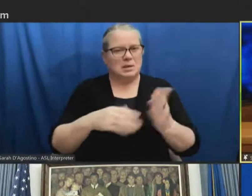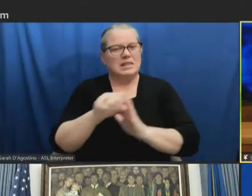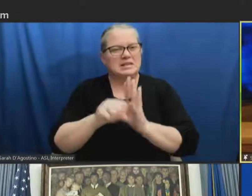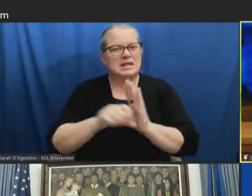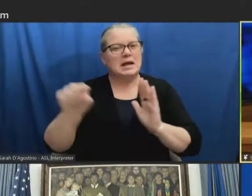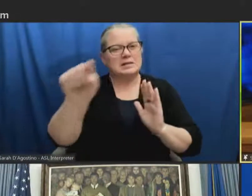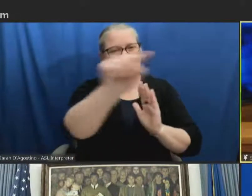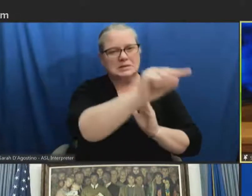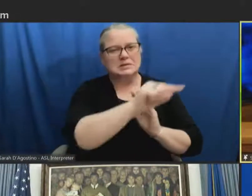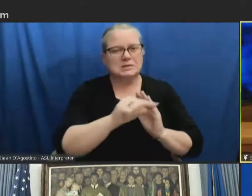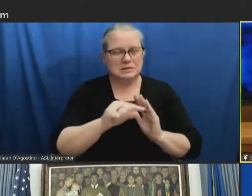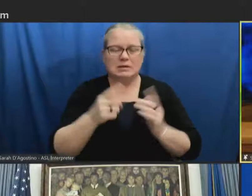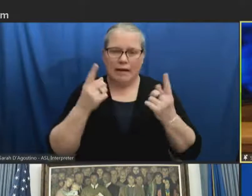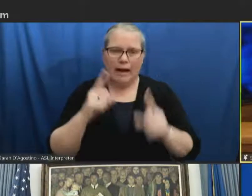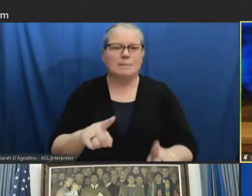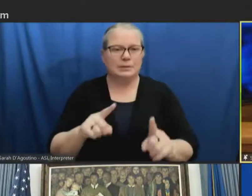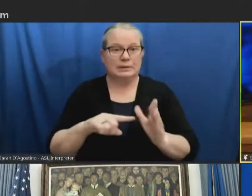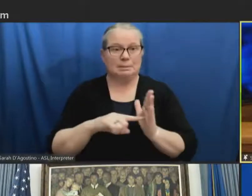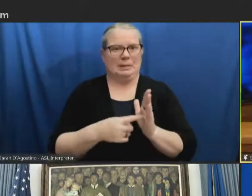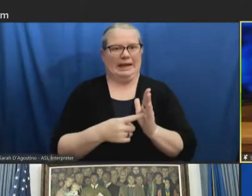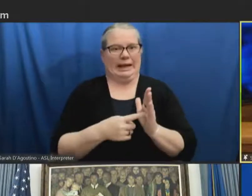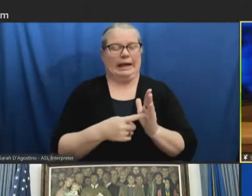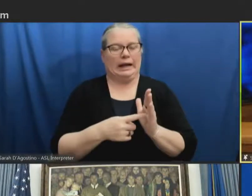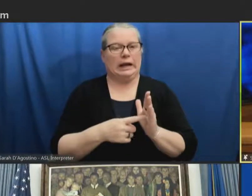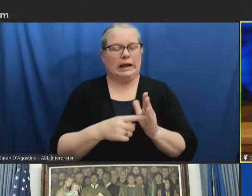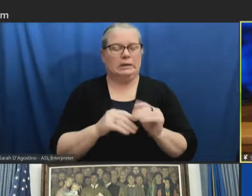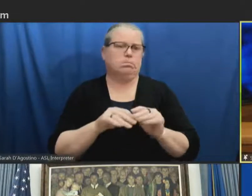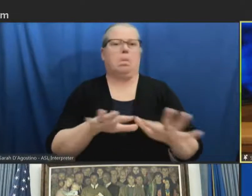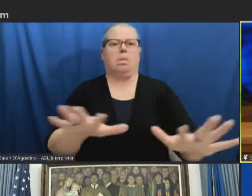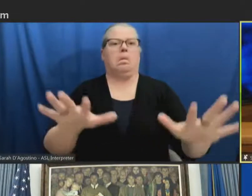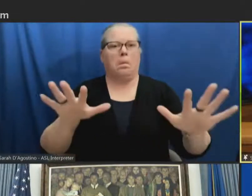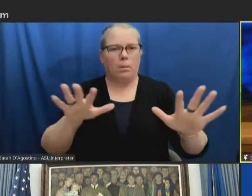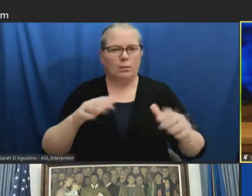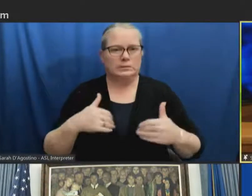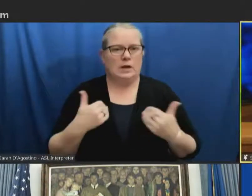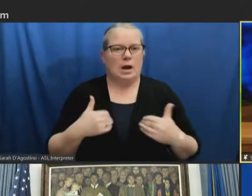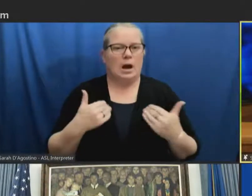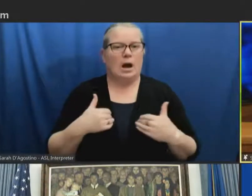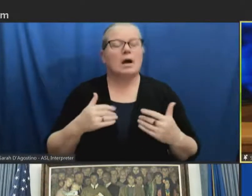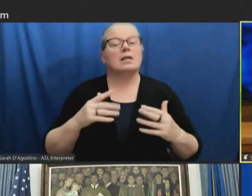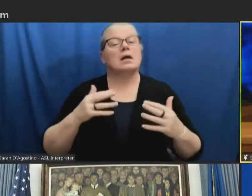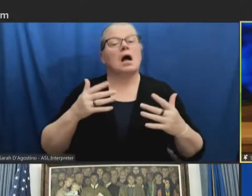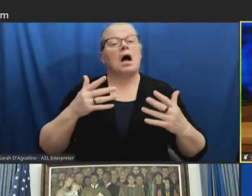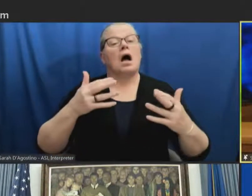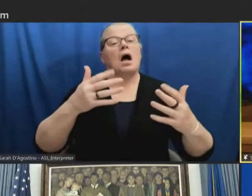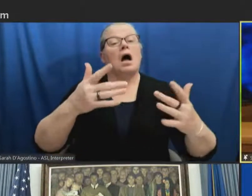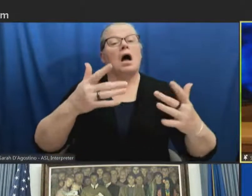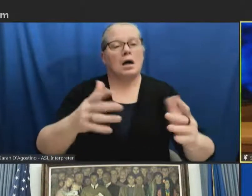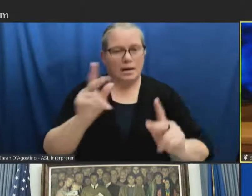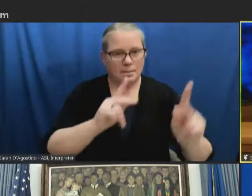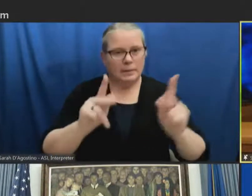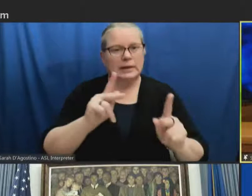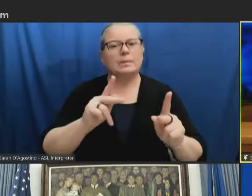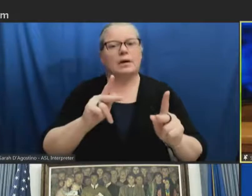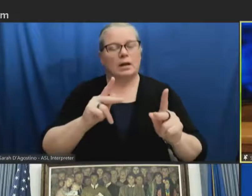of the epidemics waves were in younger populations. And then as you got into the later stages, people who did a good job of protecting themselves from